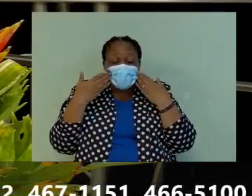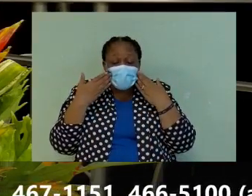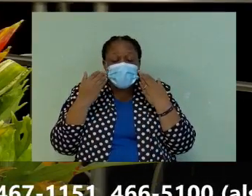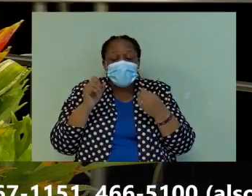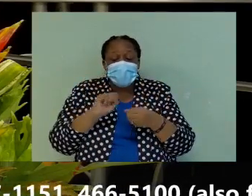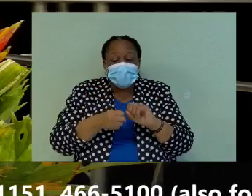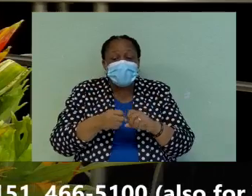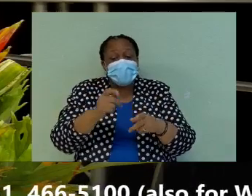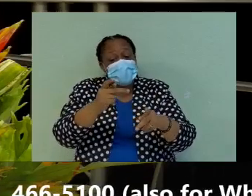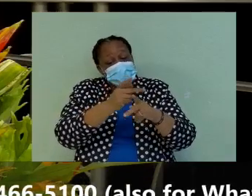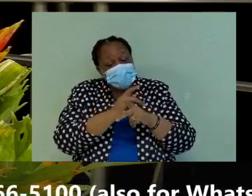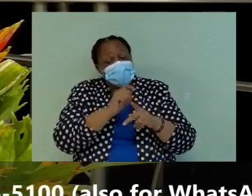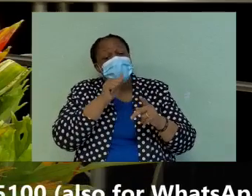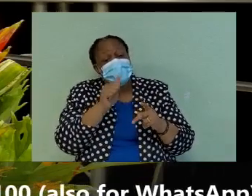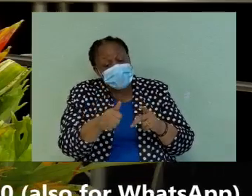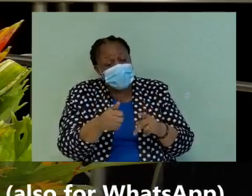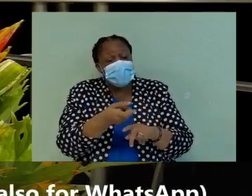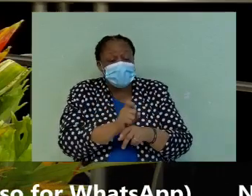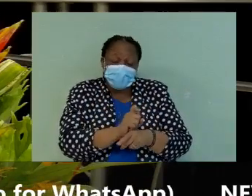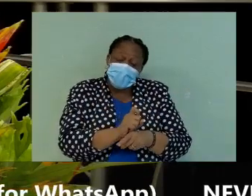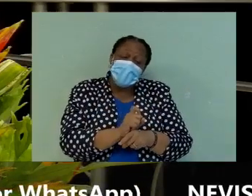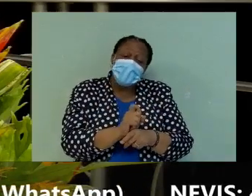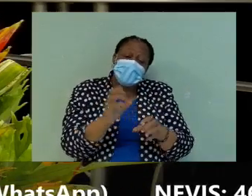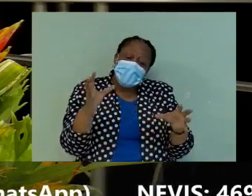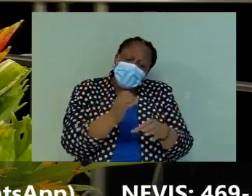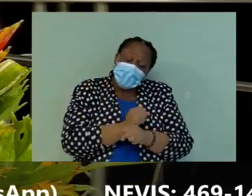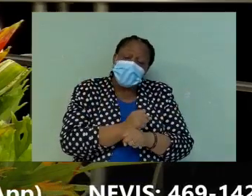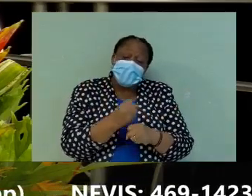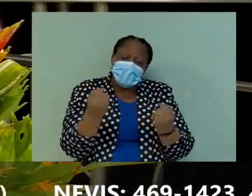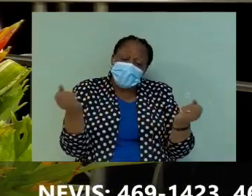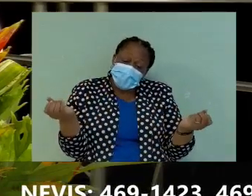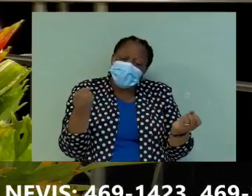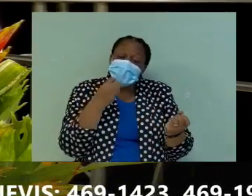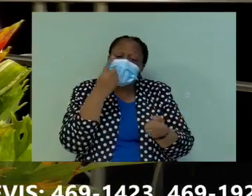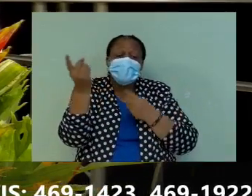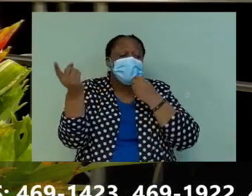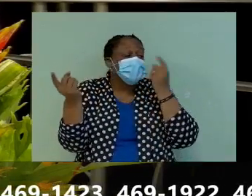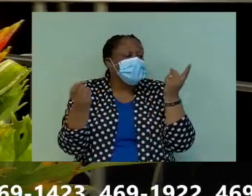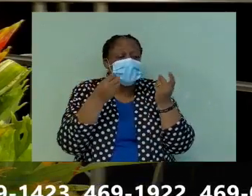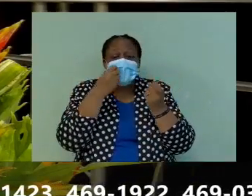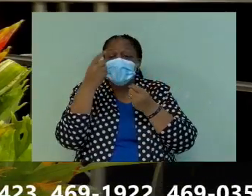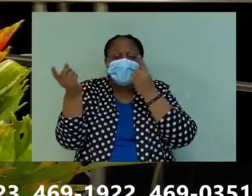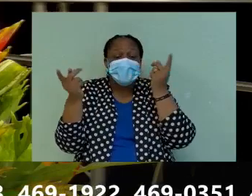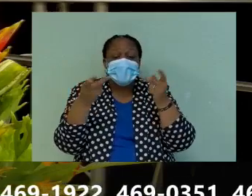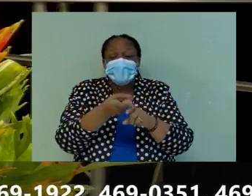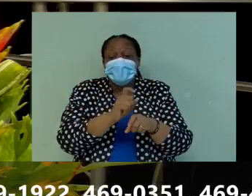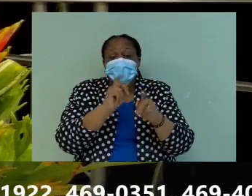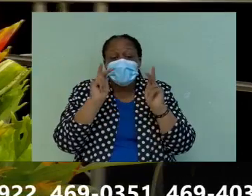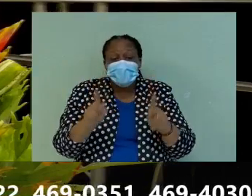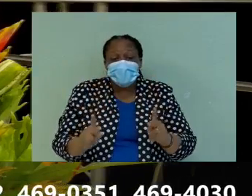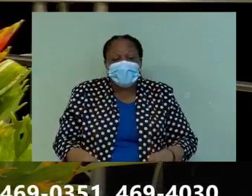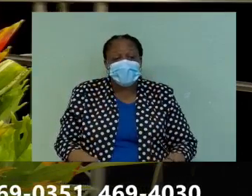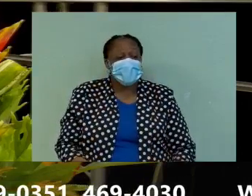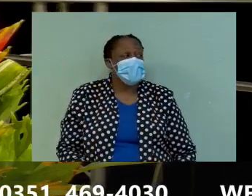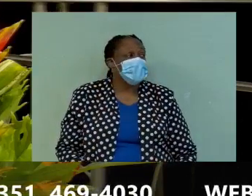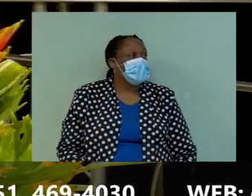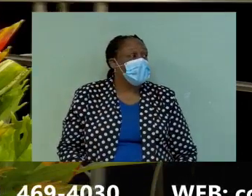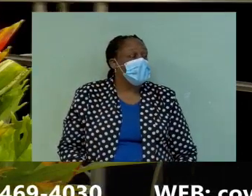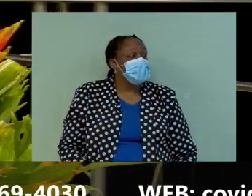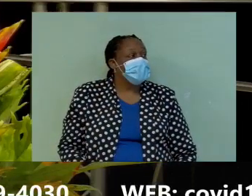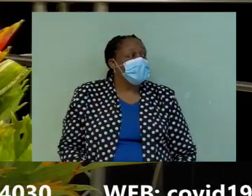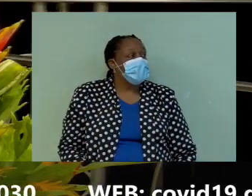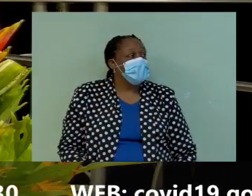you can start with a simple cloth face mask, and if your budget allows, you can move upwards. However, I've